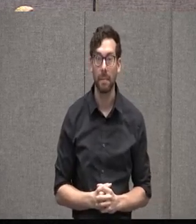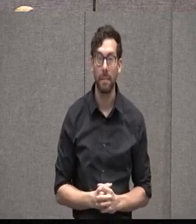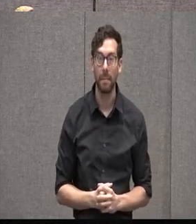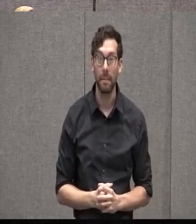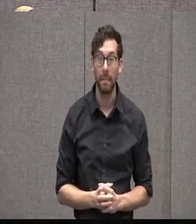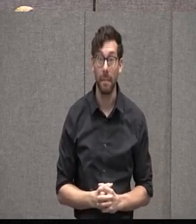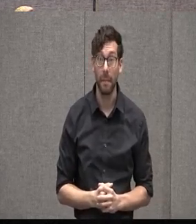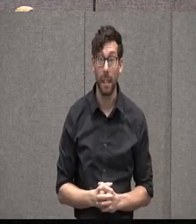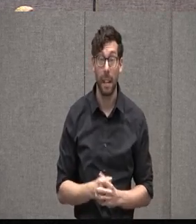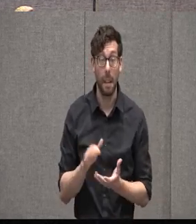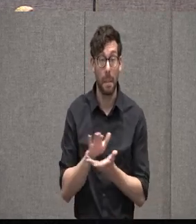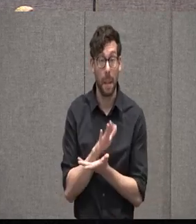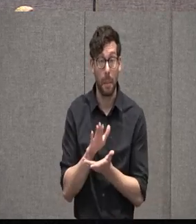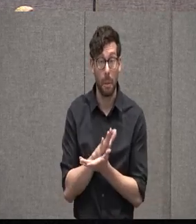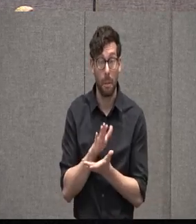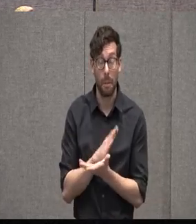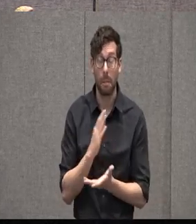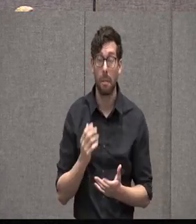How about this piece of paper?